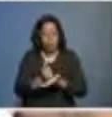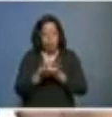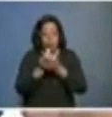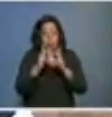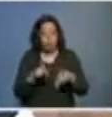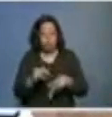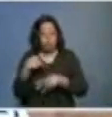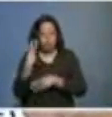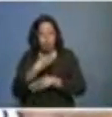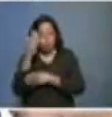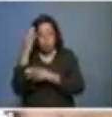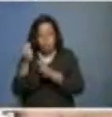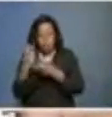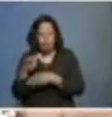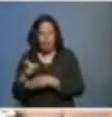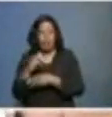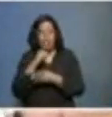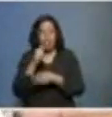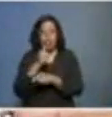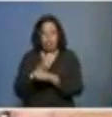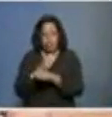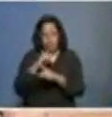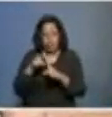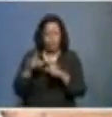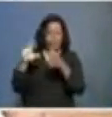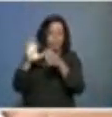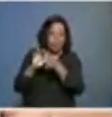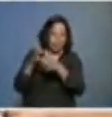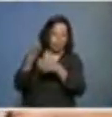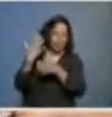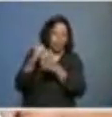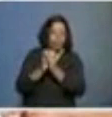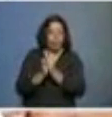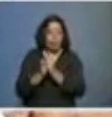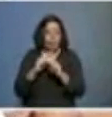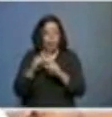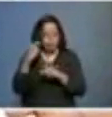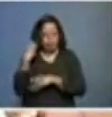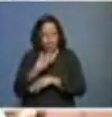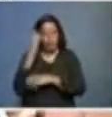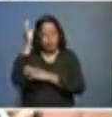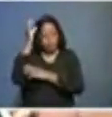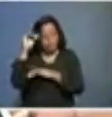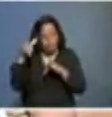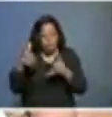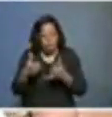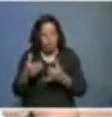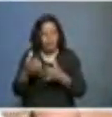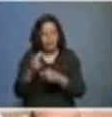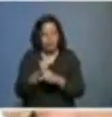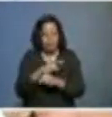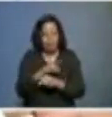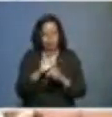do know that a lot of them were out of work during the lockdowns. And so our biggest and our greatest concern is how we can get families back